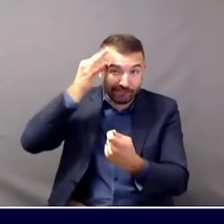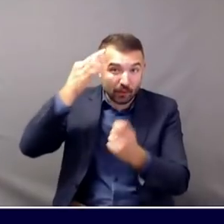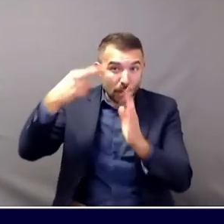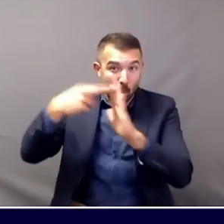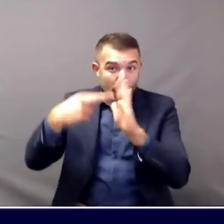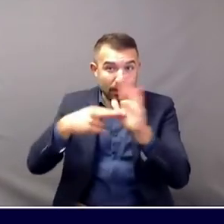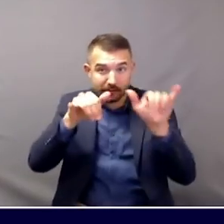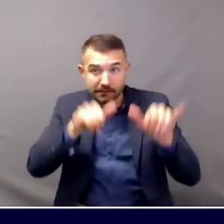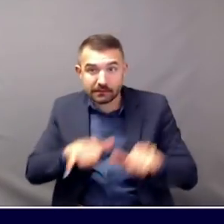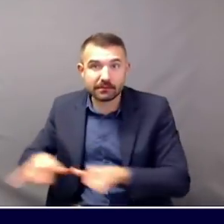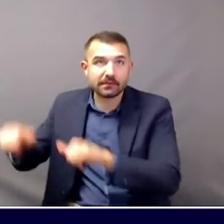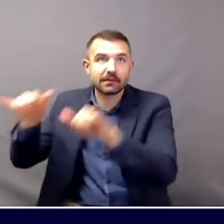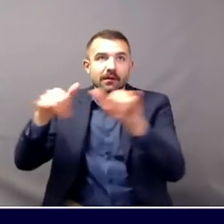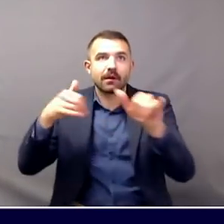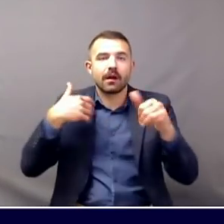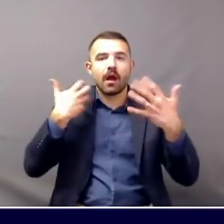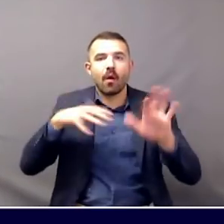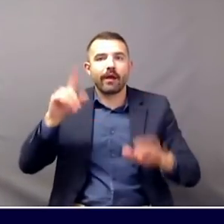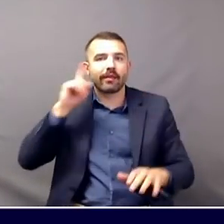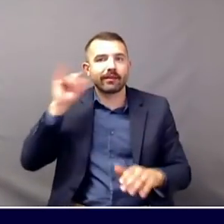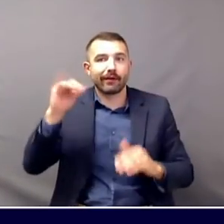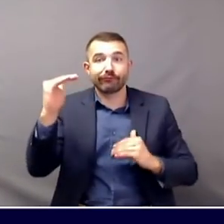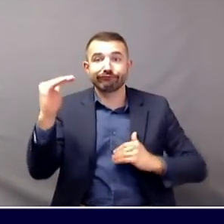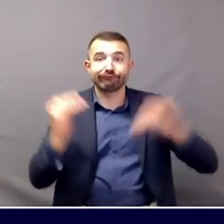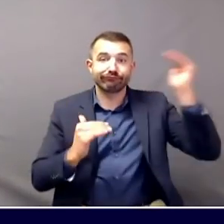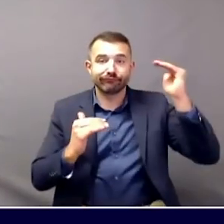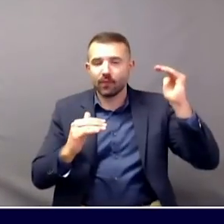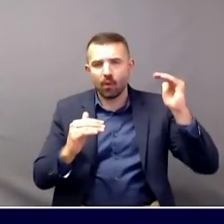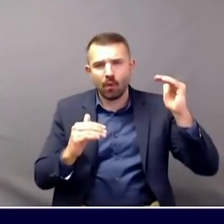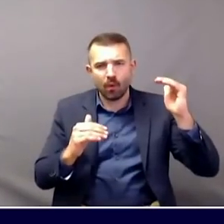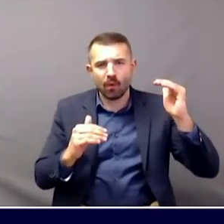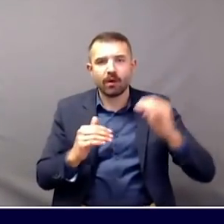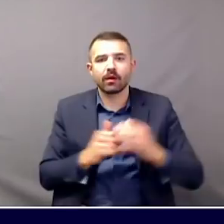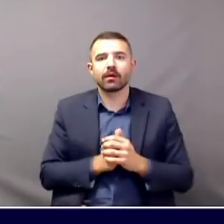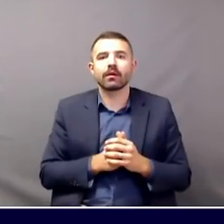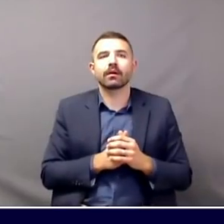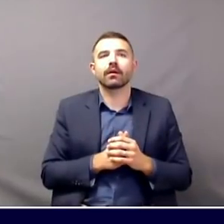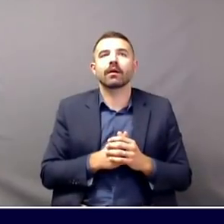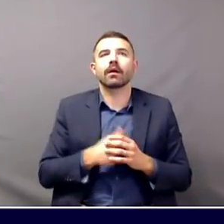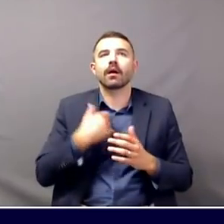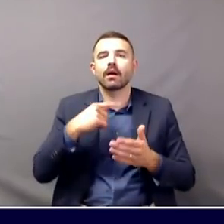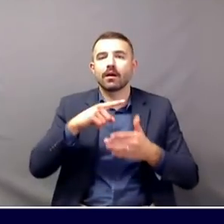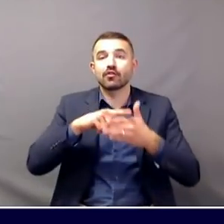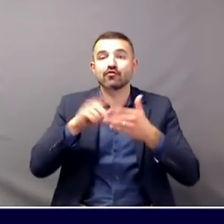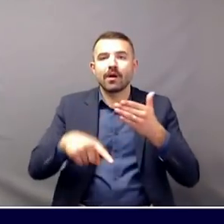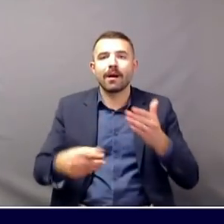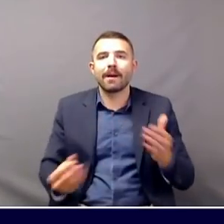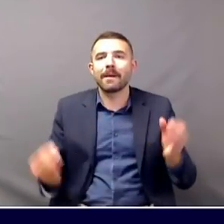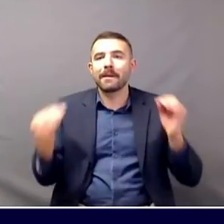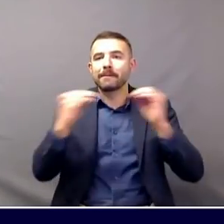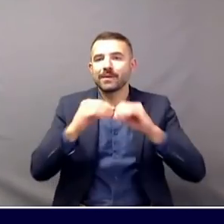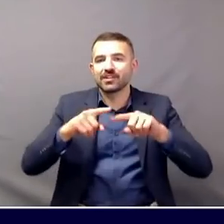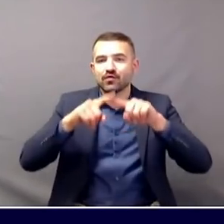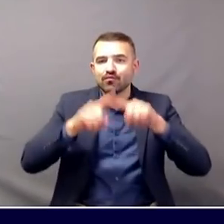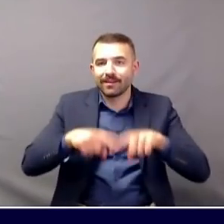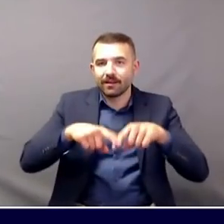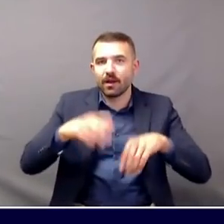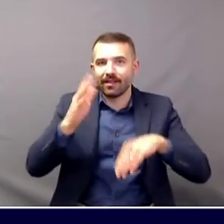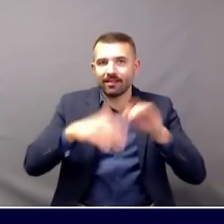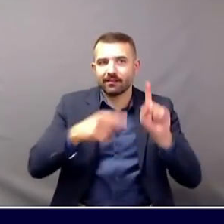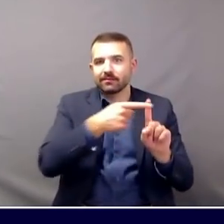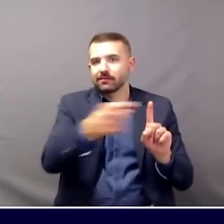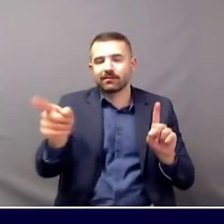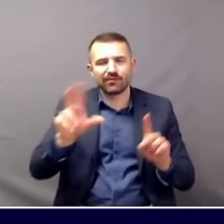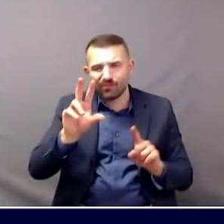up a notion that our laboratory's results are somehow more reliable. I'm exceedingly proud of our laboratory, but not